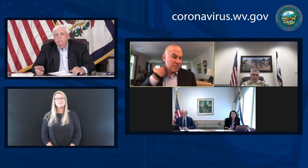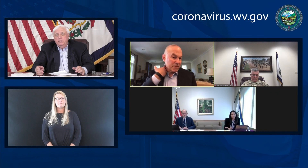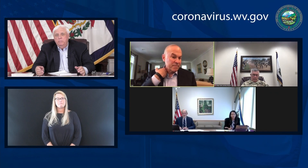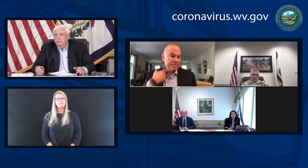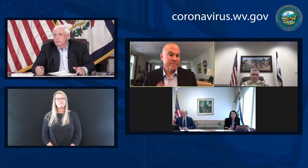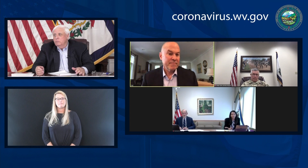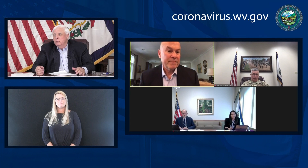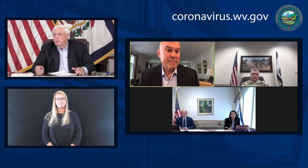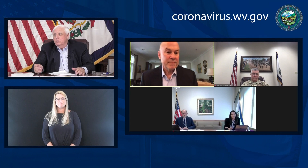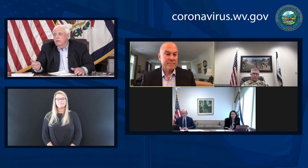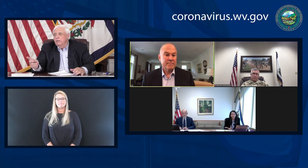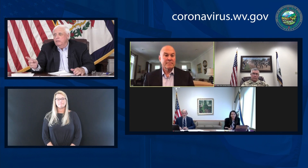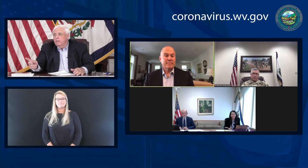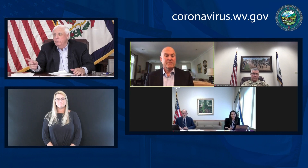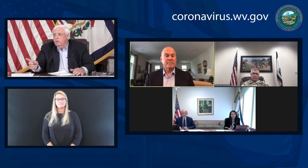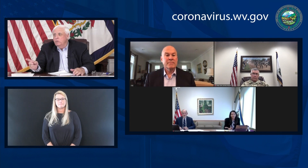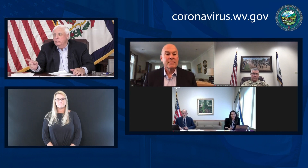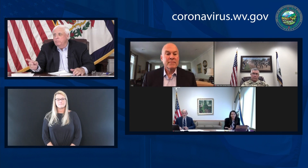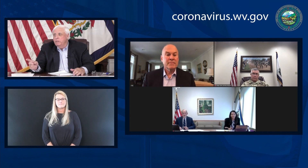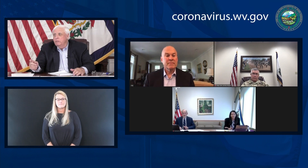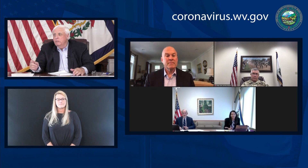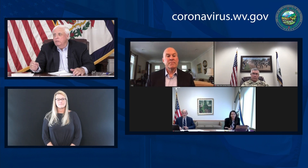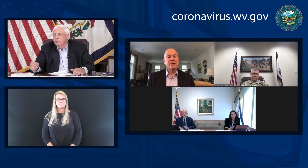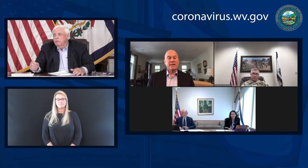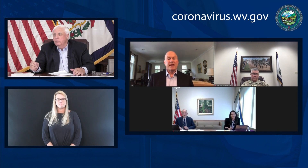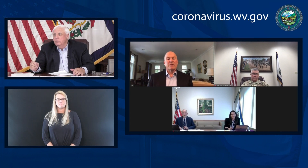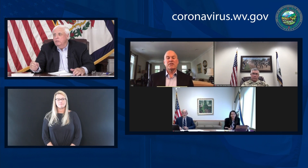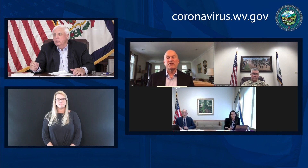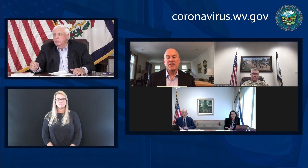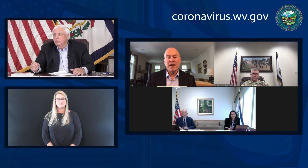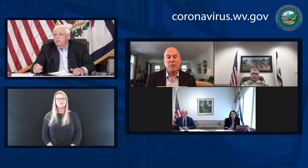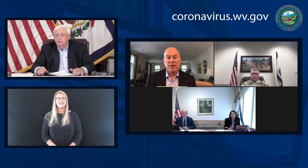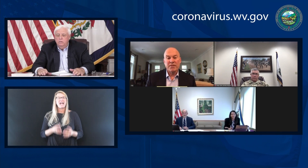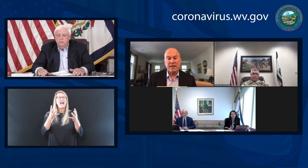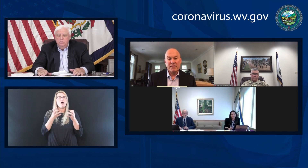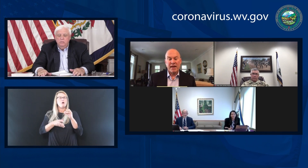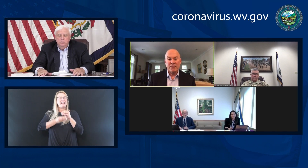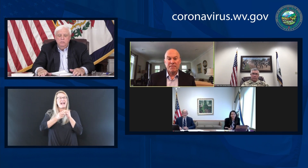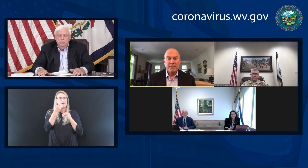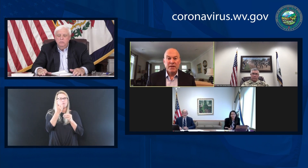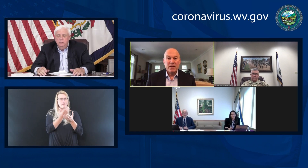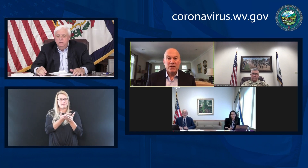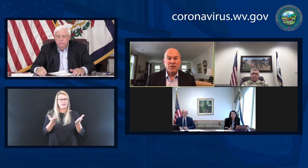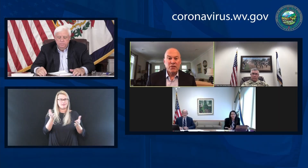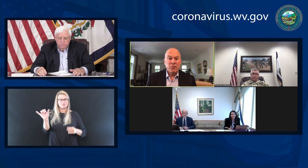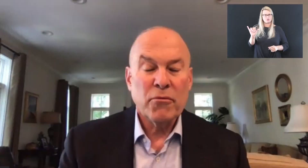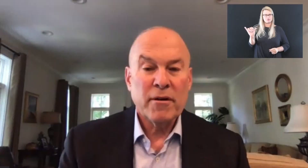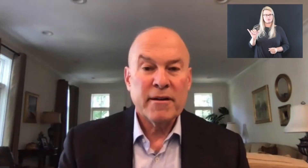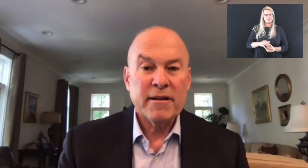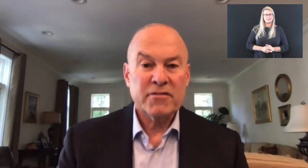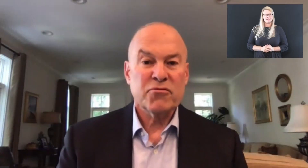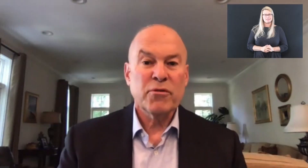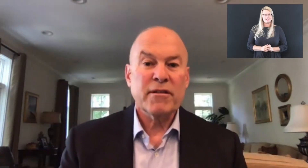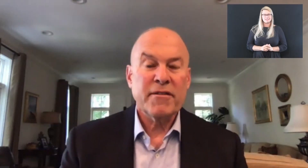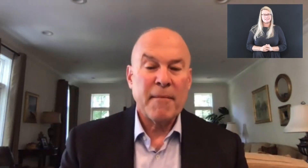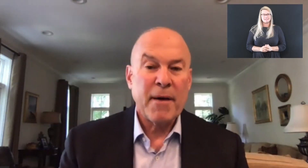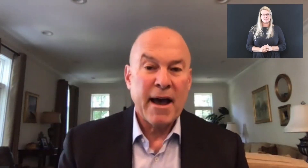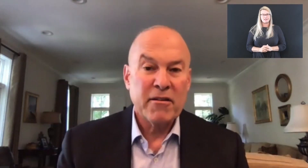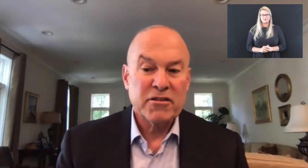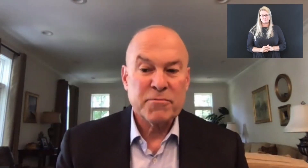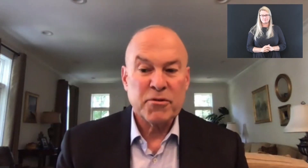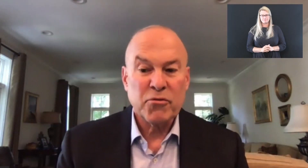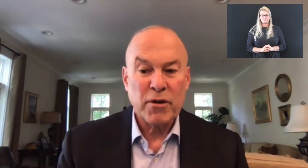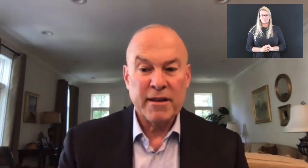Jordan, come back to me. Or Clay, were you going to jump in? Yeah, let me just add one thing, David. It's really